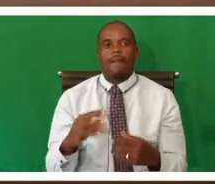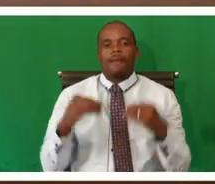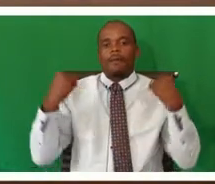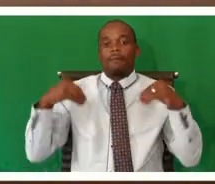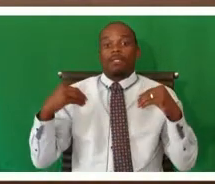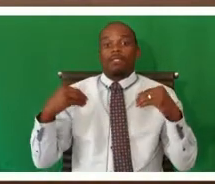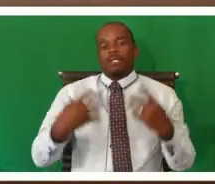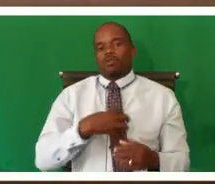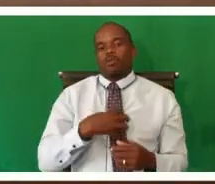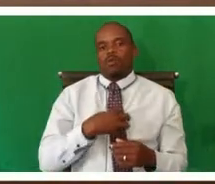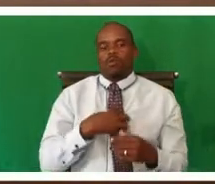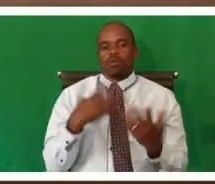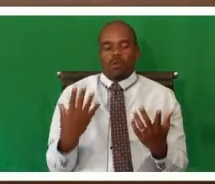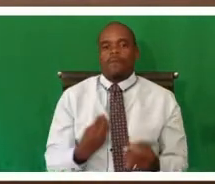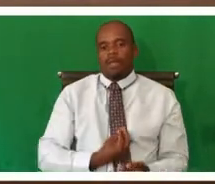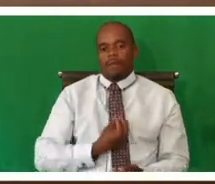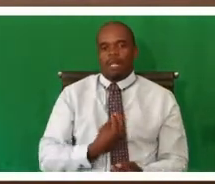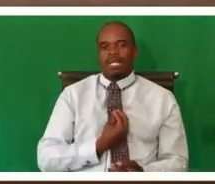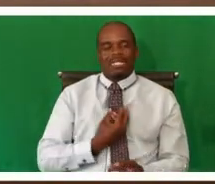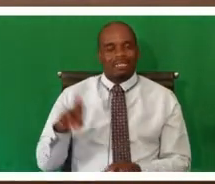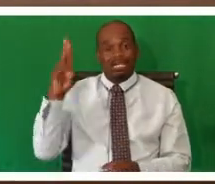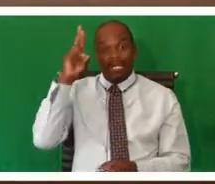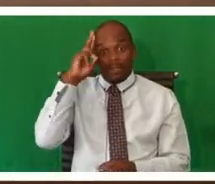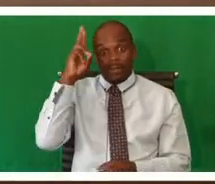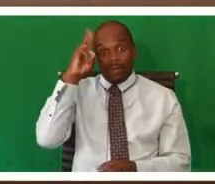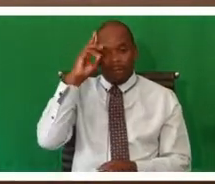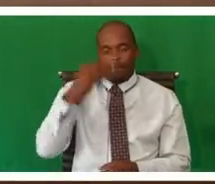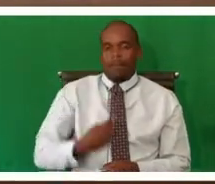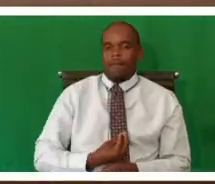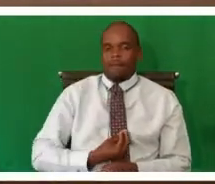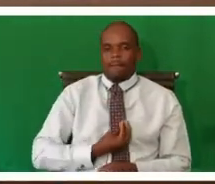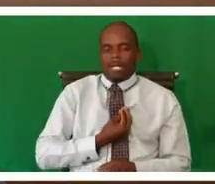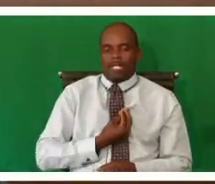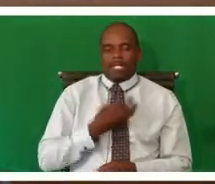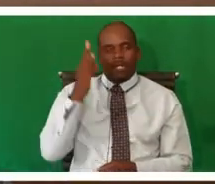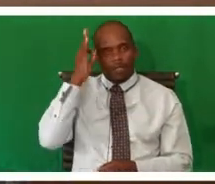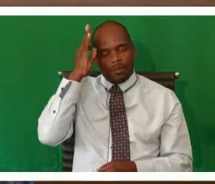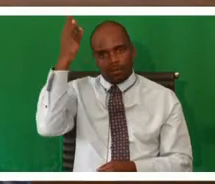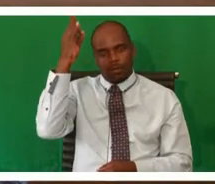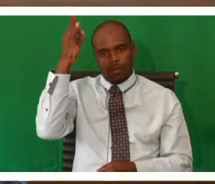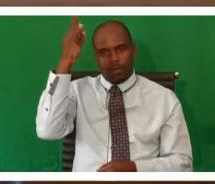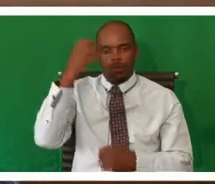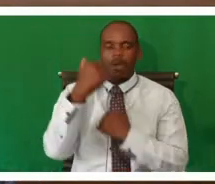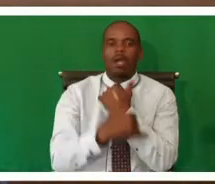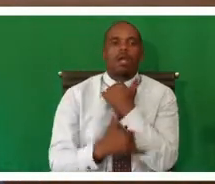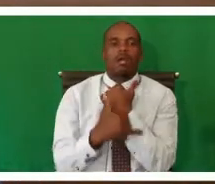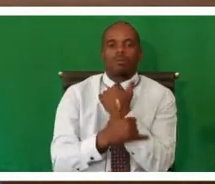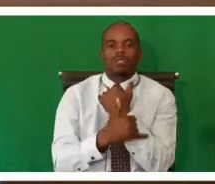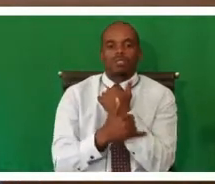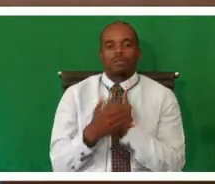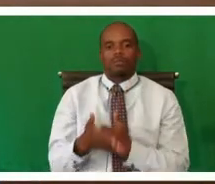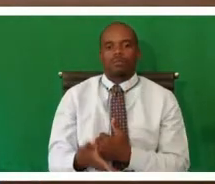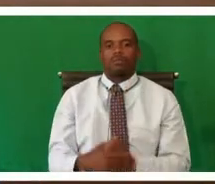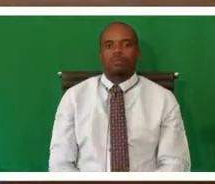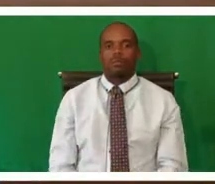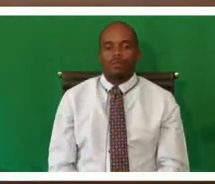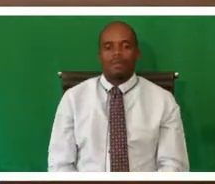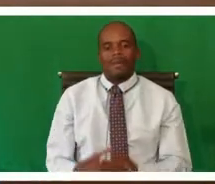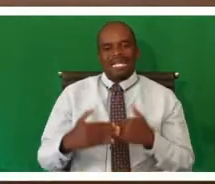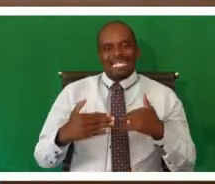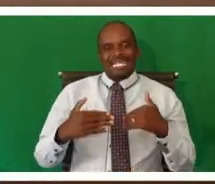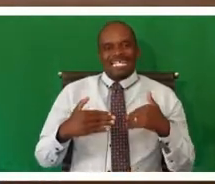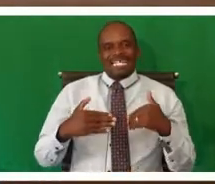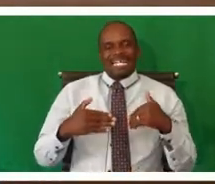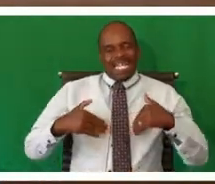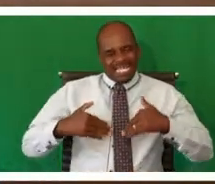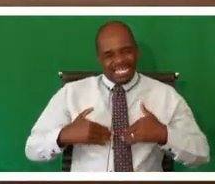young people. Remember, young people are the future of this country. We will create a truck-owned scheme